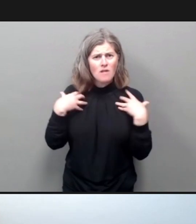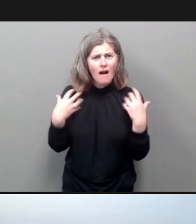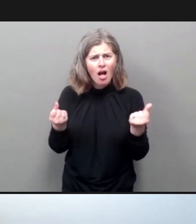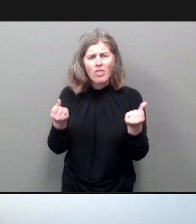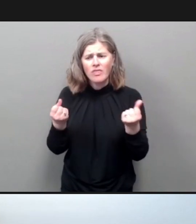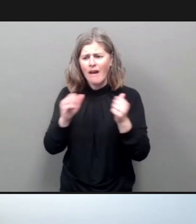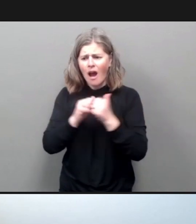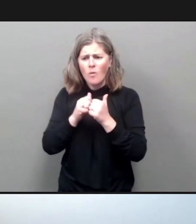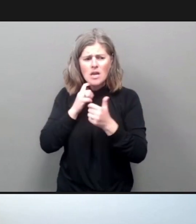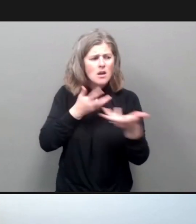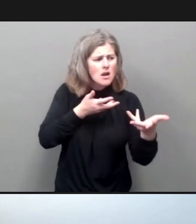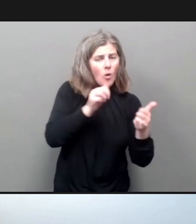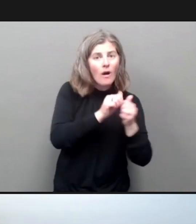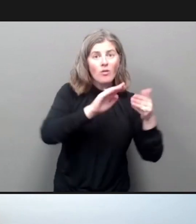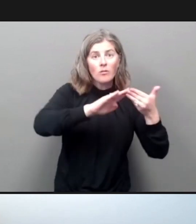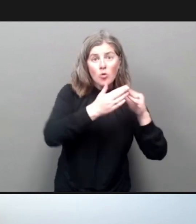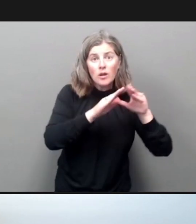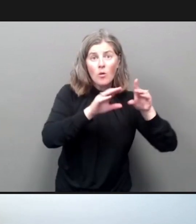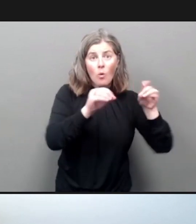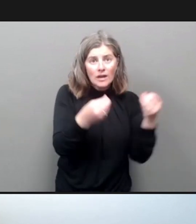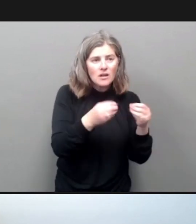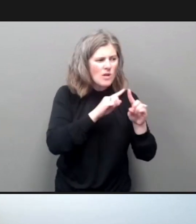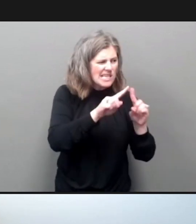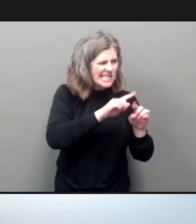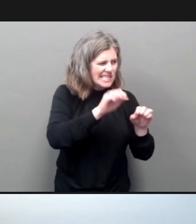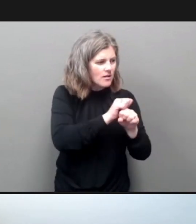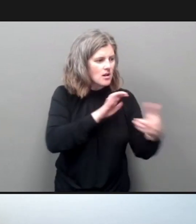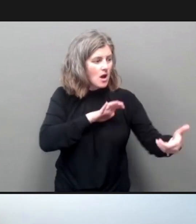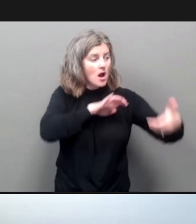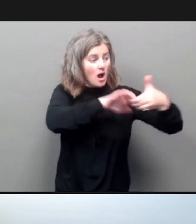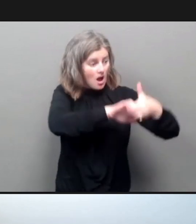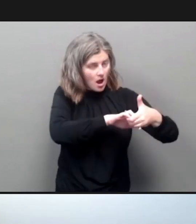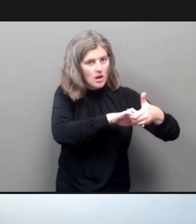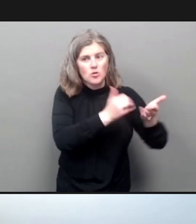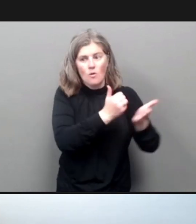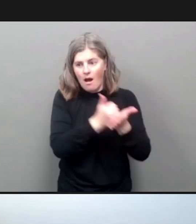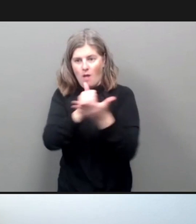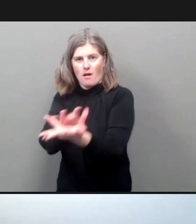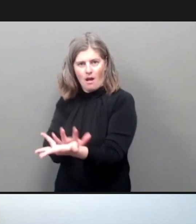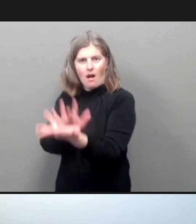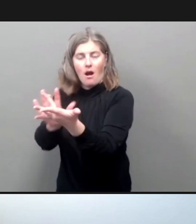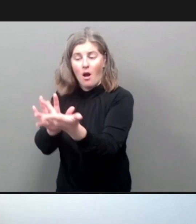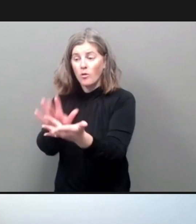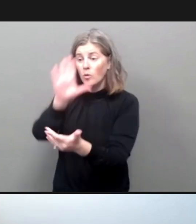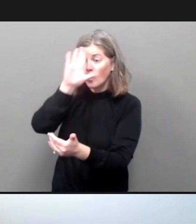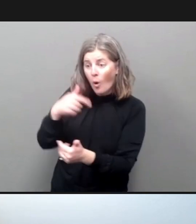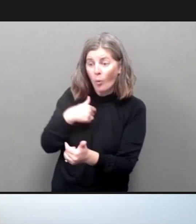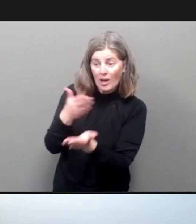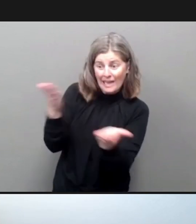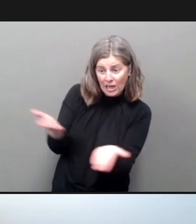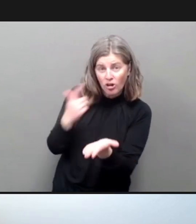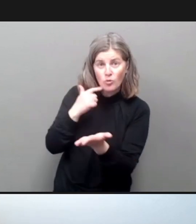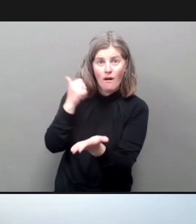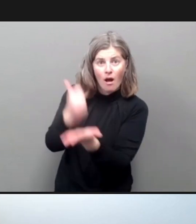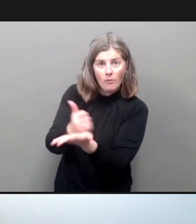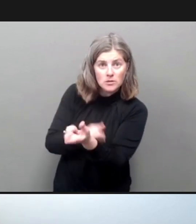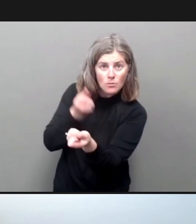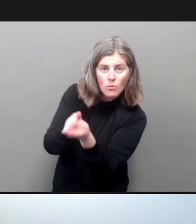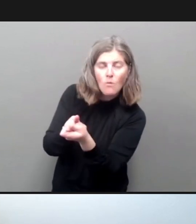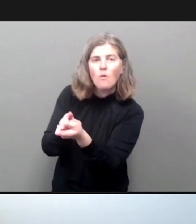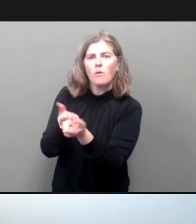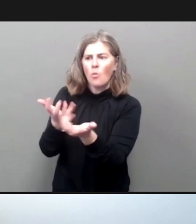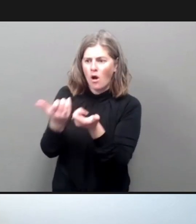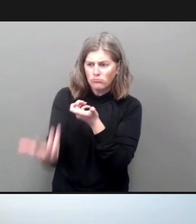with community organizations, with different people to kind of say, yes, we're here for you right now. We want you,